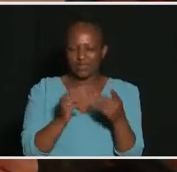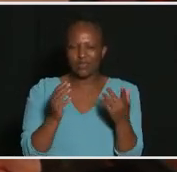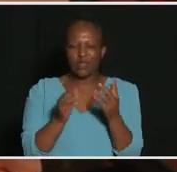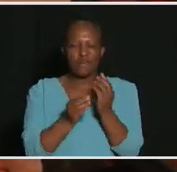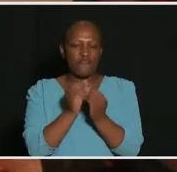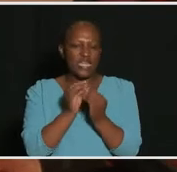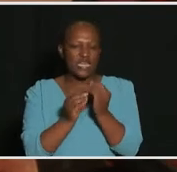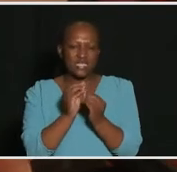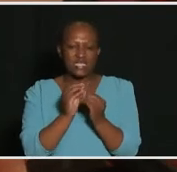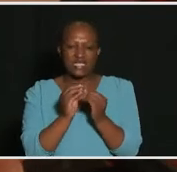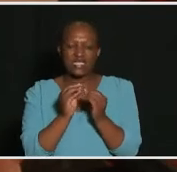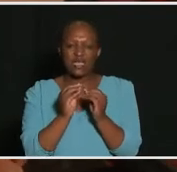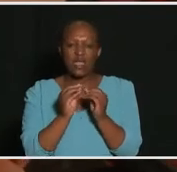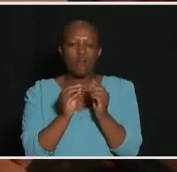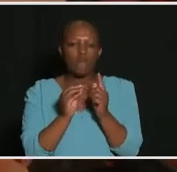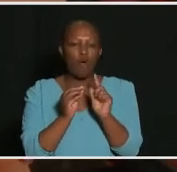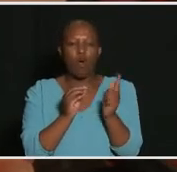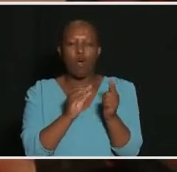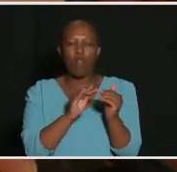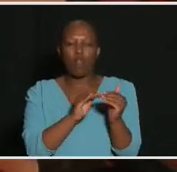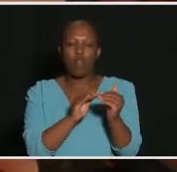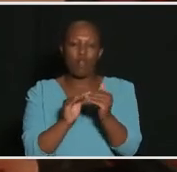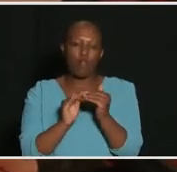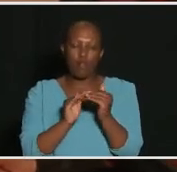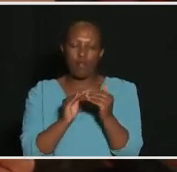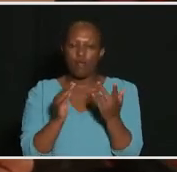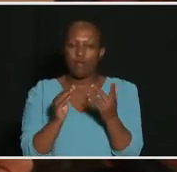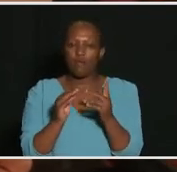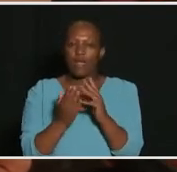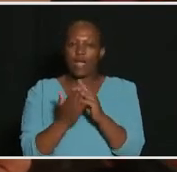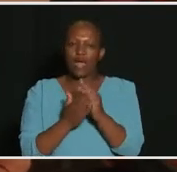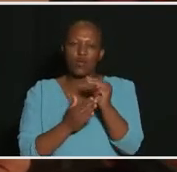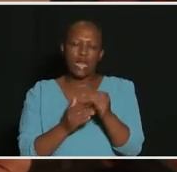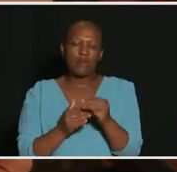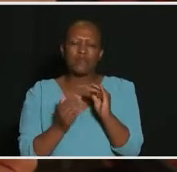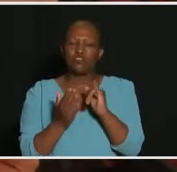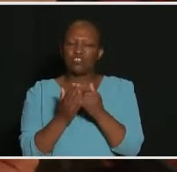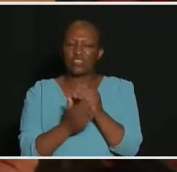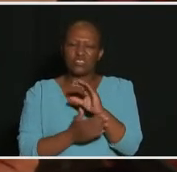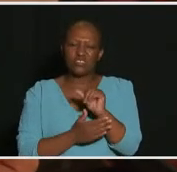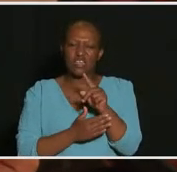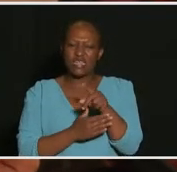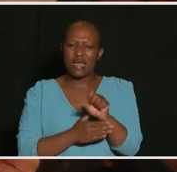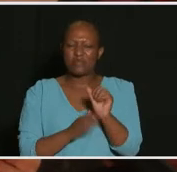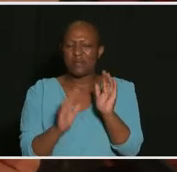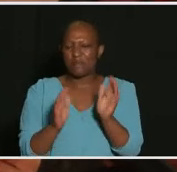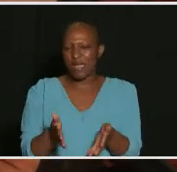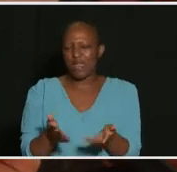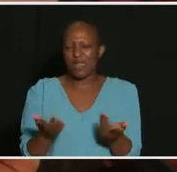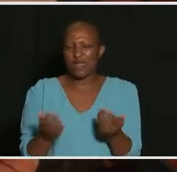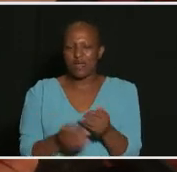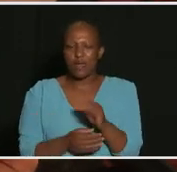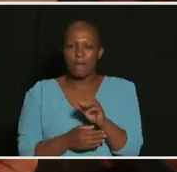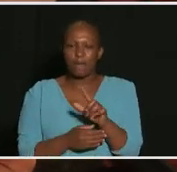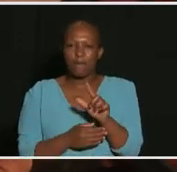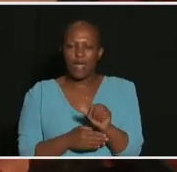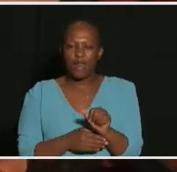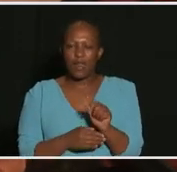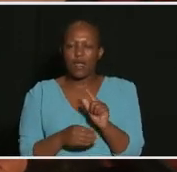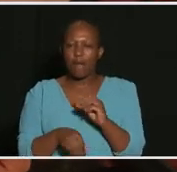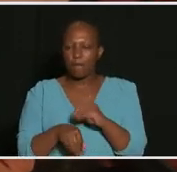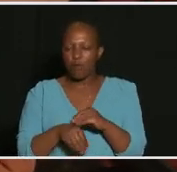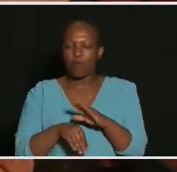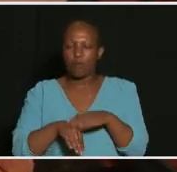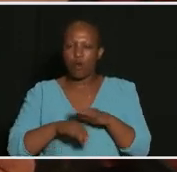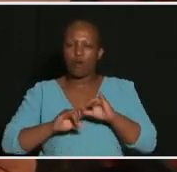fix the one-size-fits-all problem and it doesn't allow any curriculum other than caps essentially the billable will make all of these